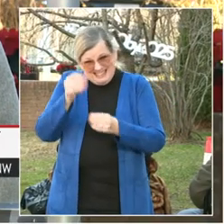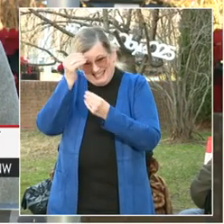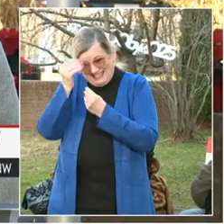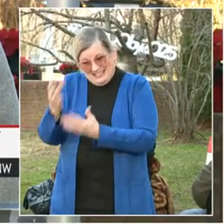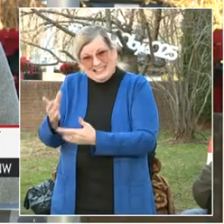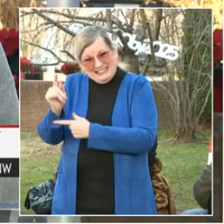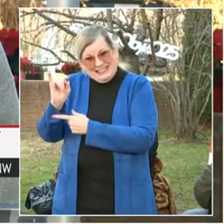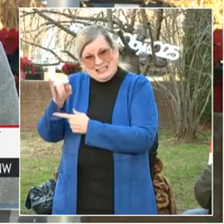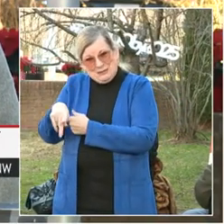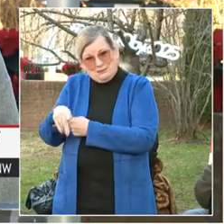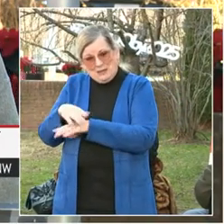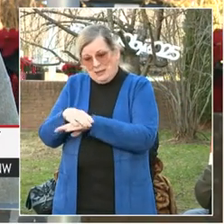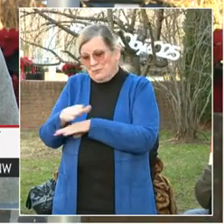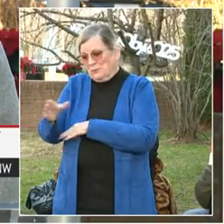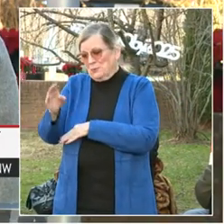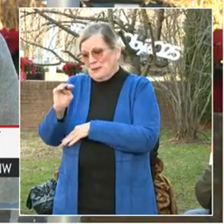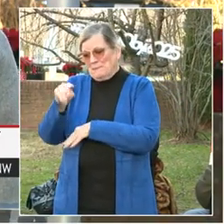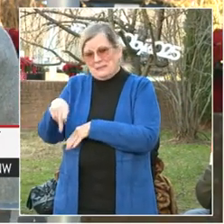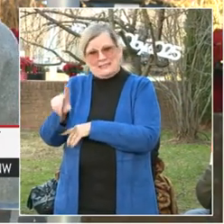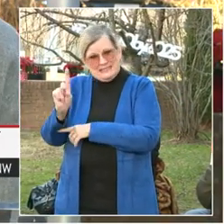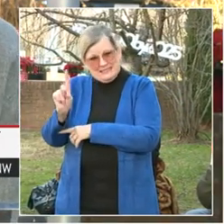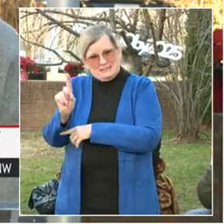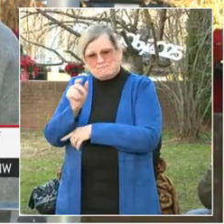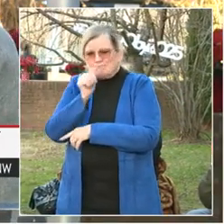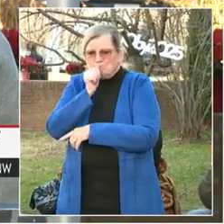anonymously. You may receive up to a